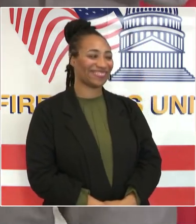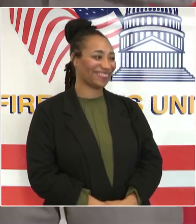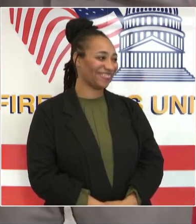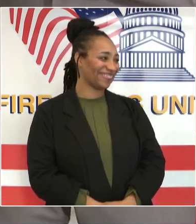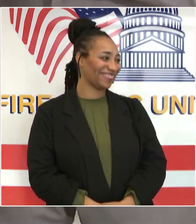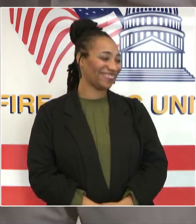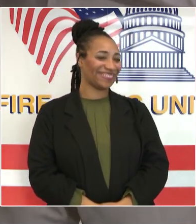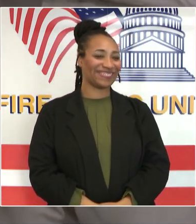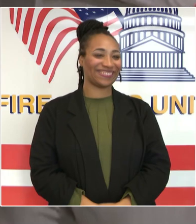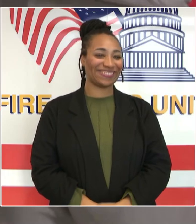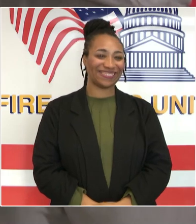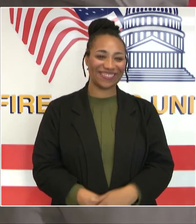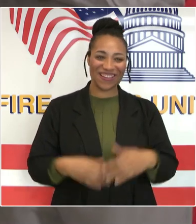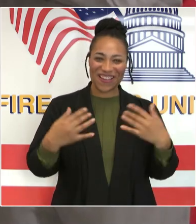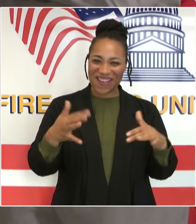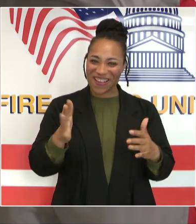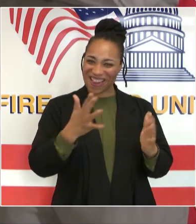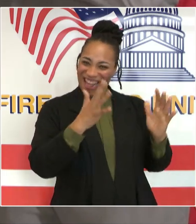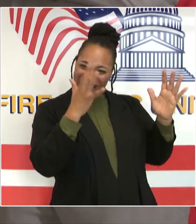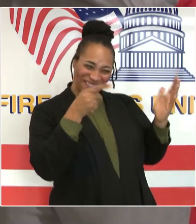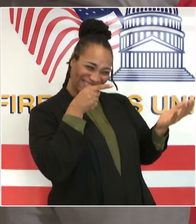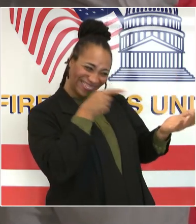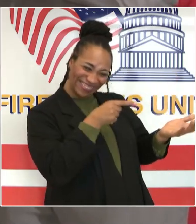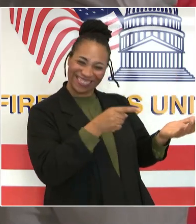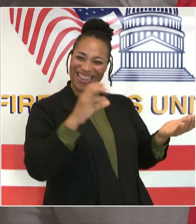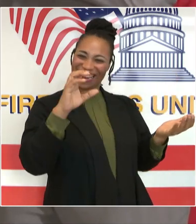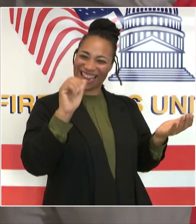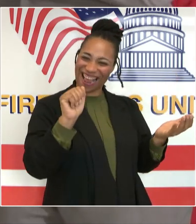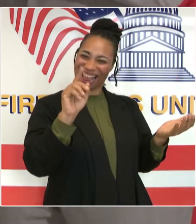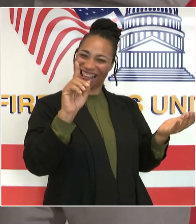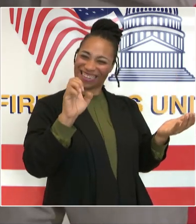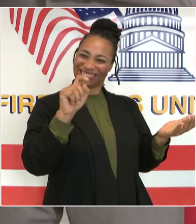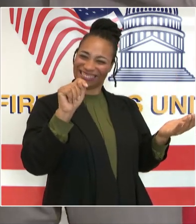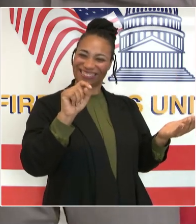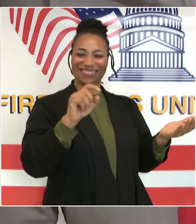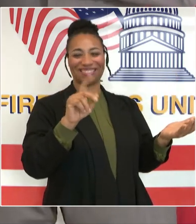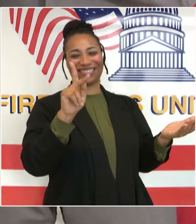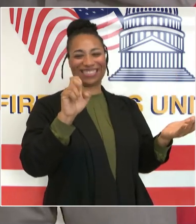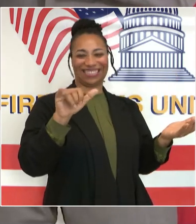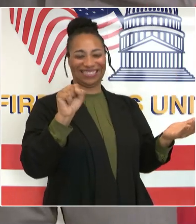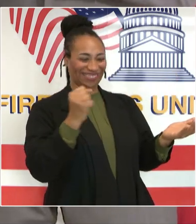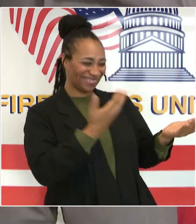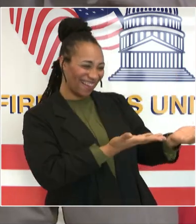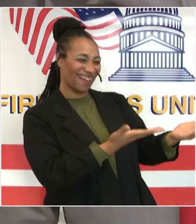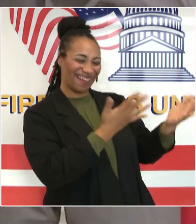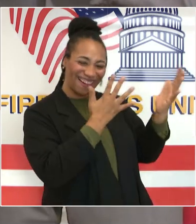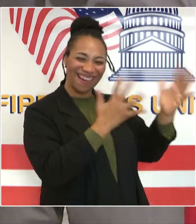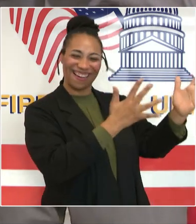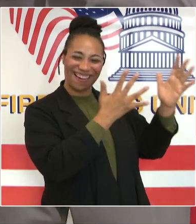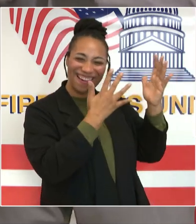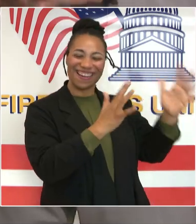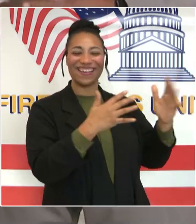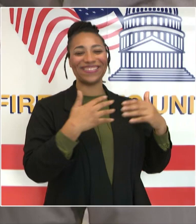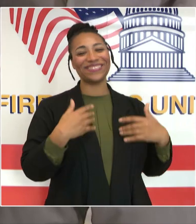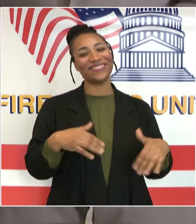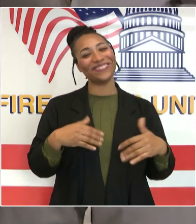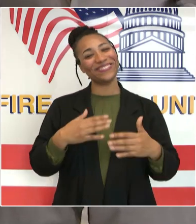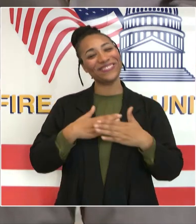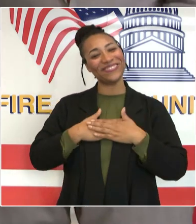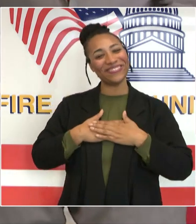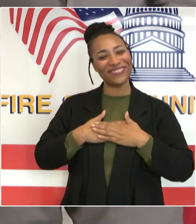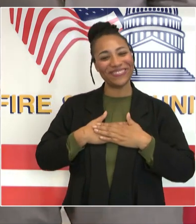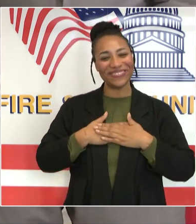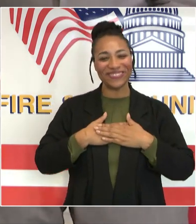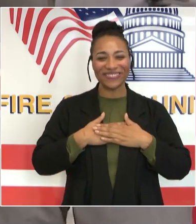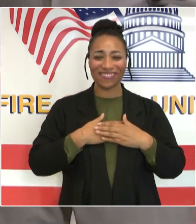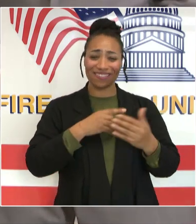Let's hear for Cadet Keys. Give her a big round of applause. I have to say, Summer, I've been